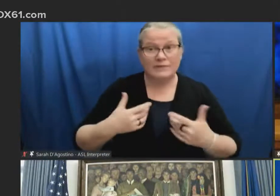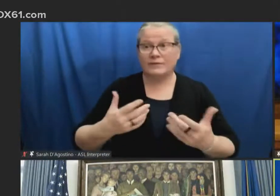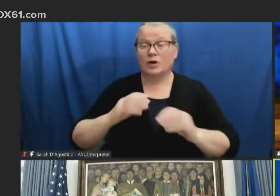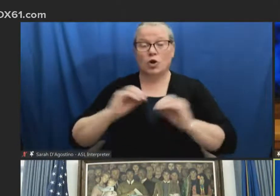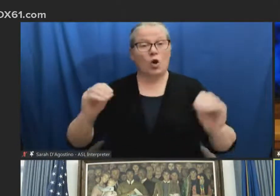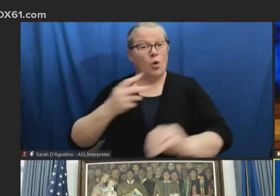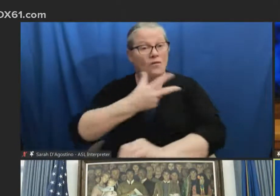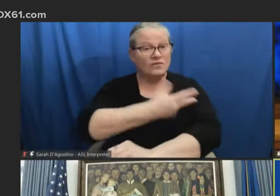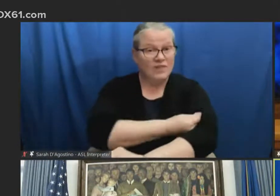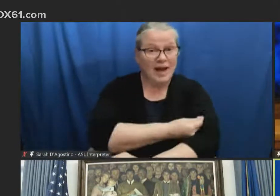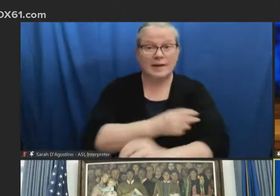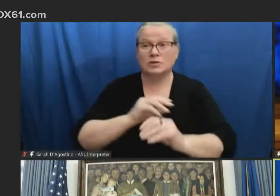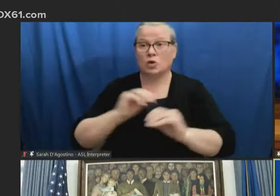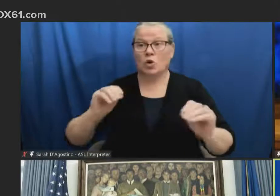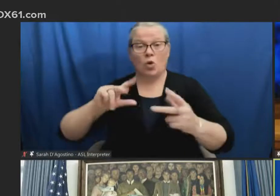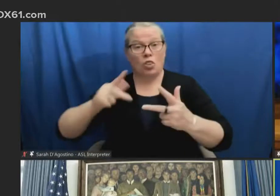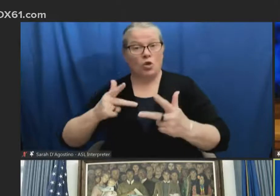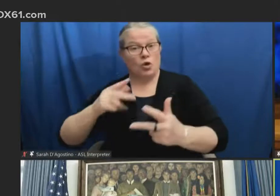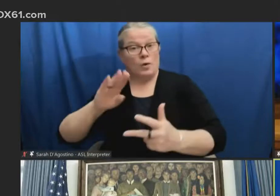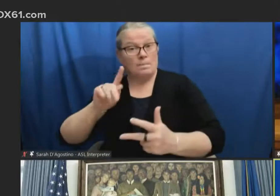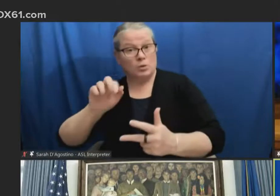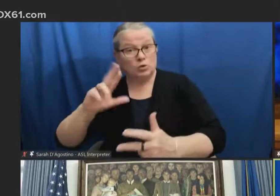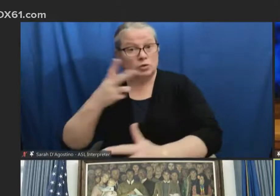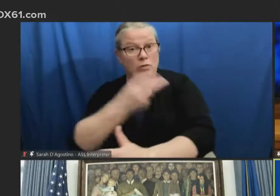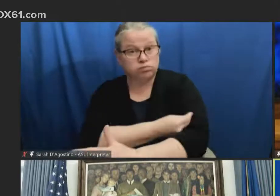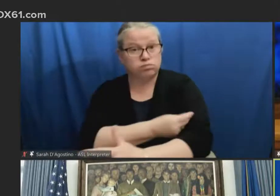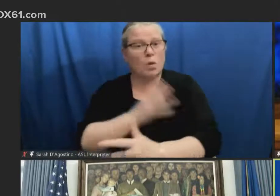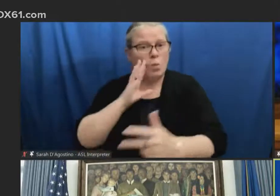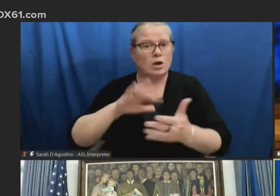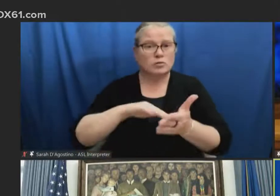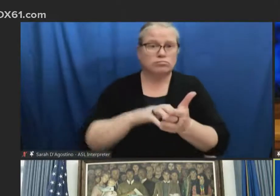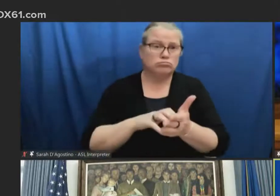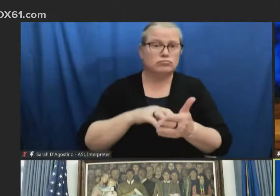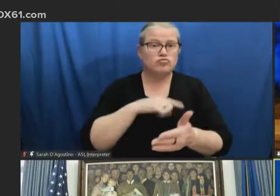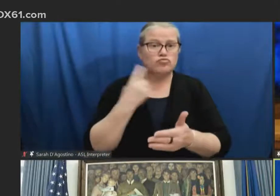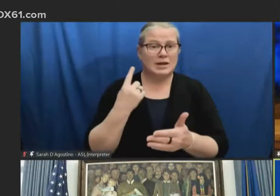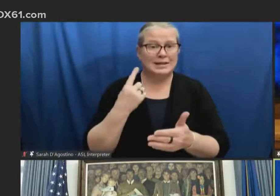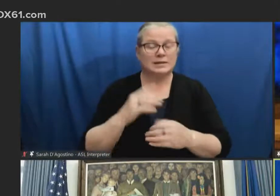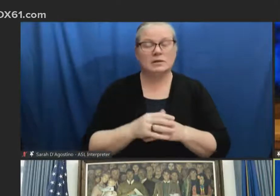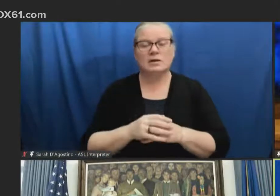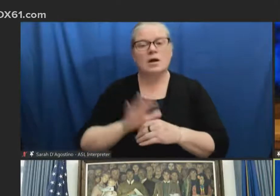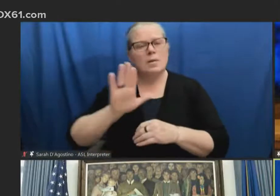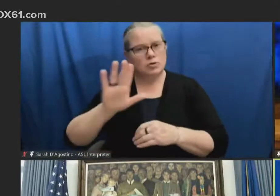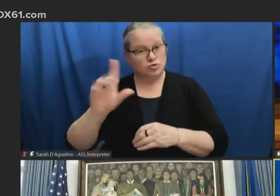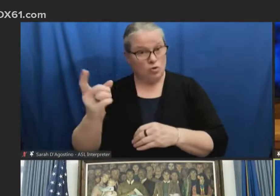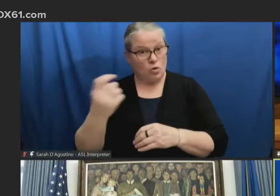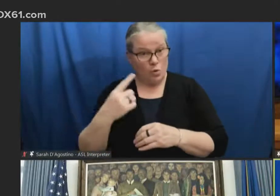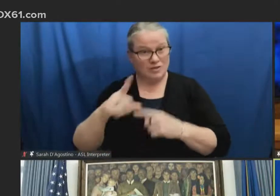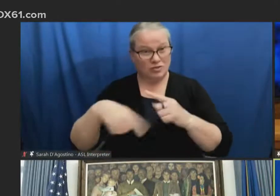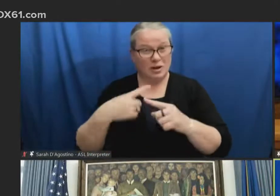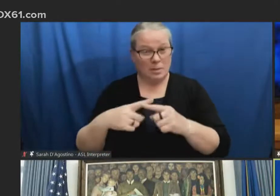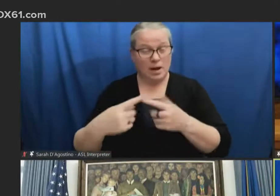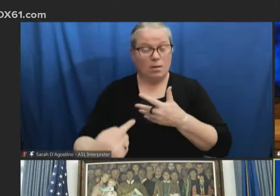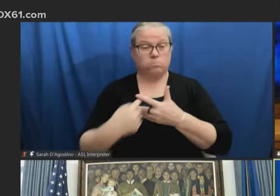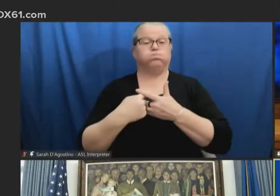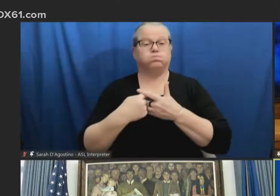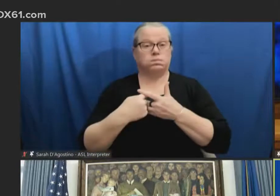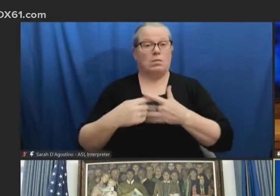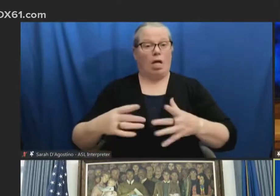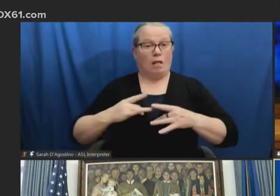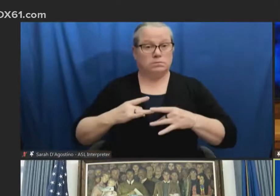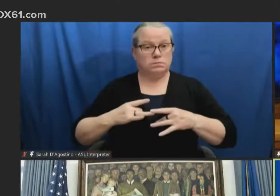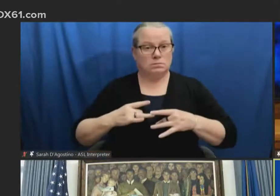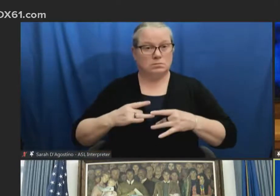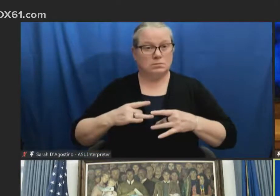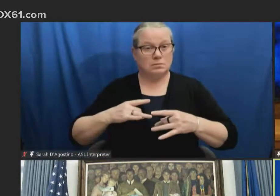most at risk. But to your question specifically about breakthrough, I think we still have work to do and room to grow in terms of the